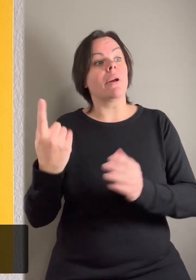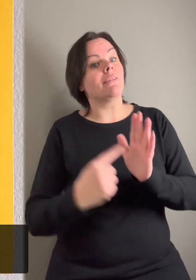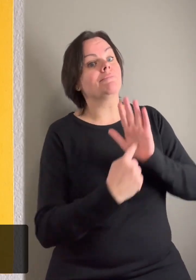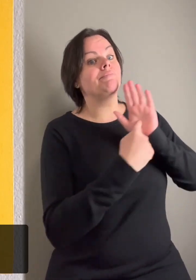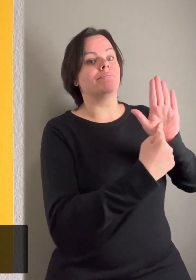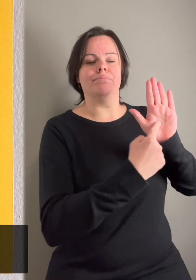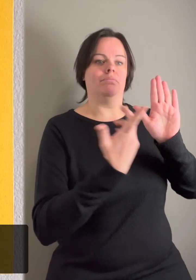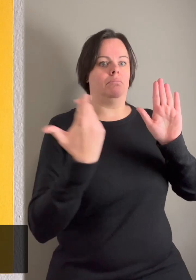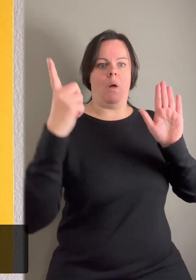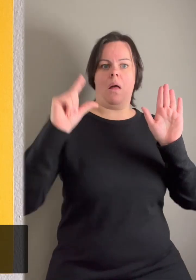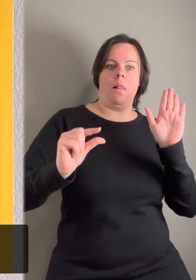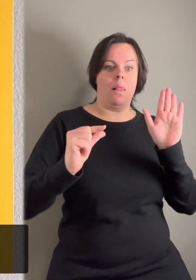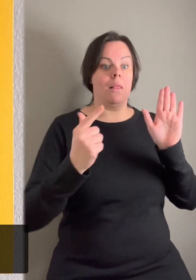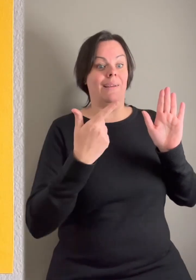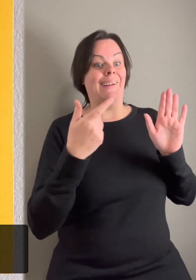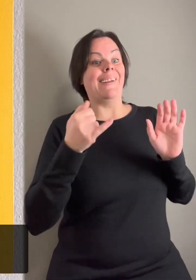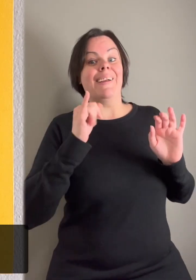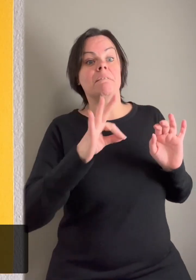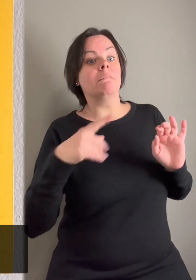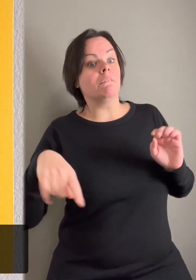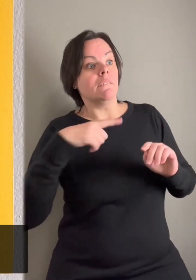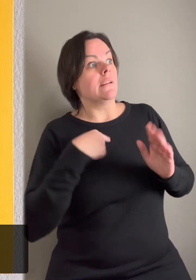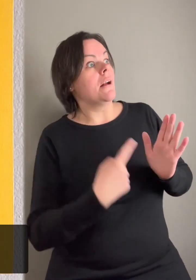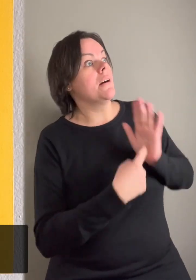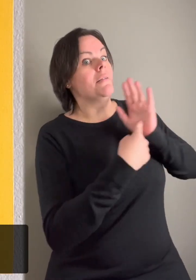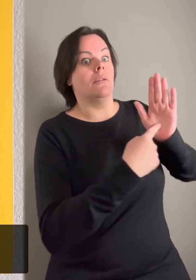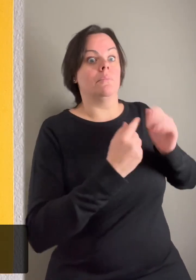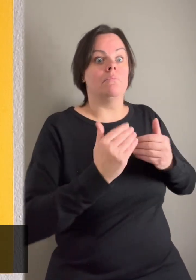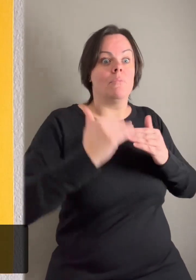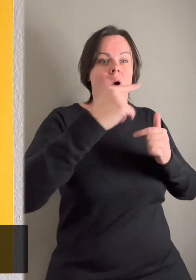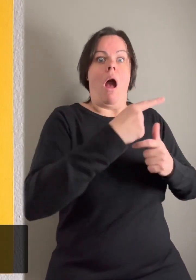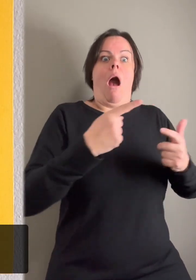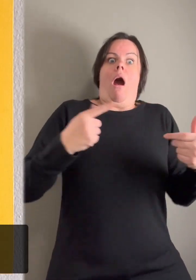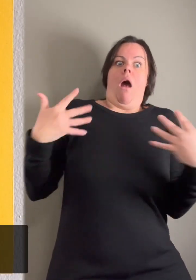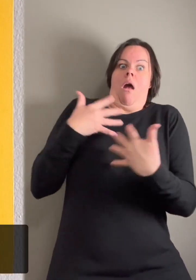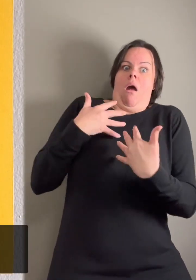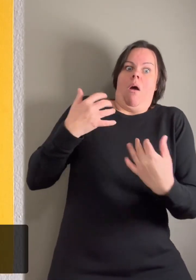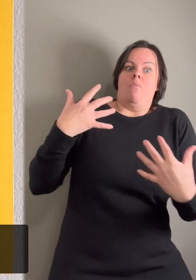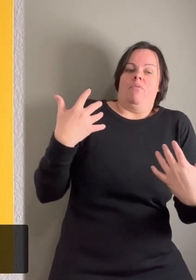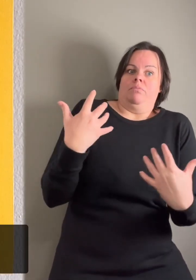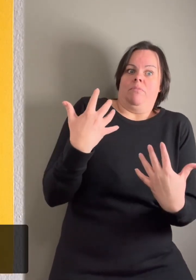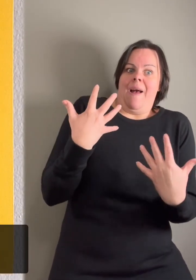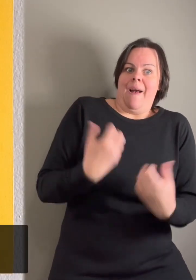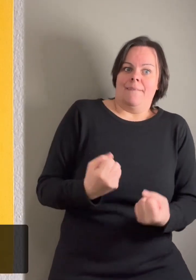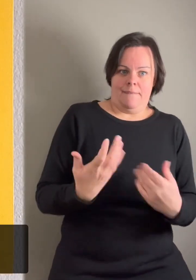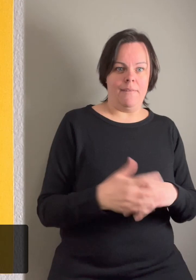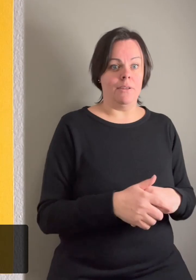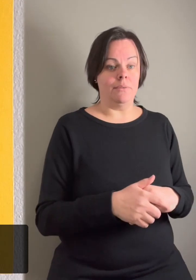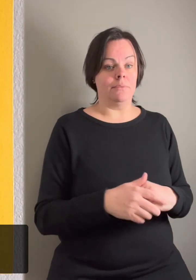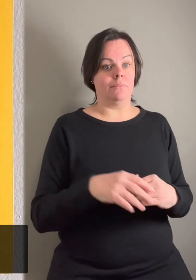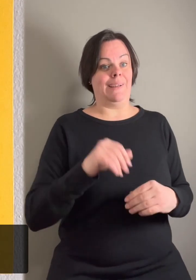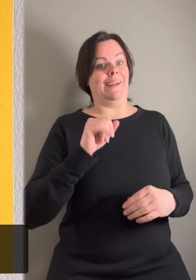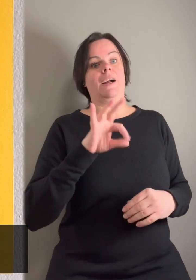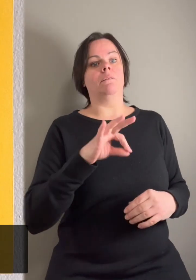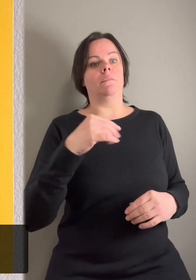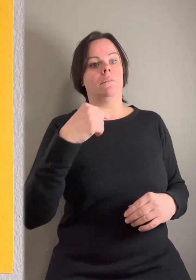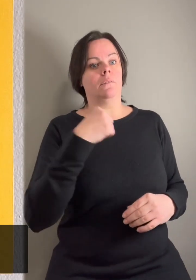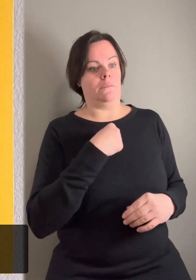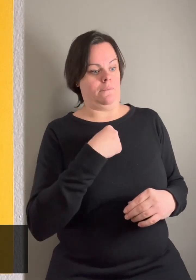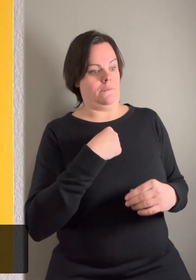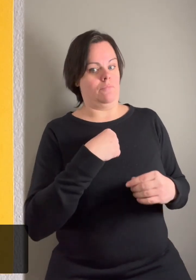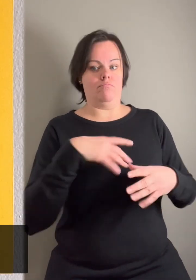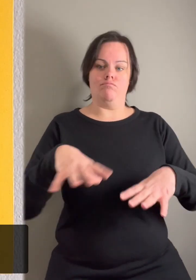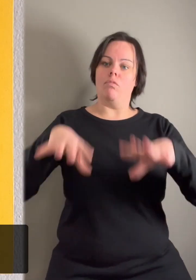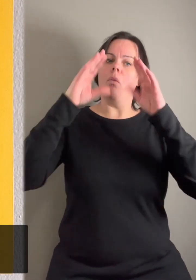fear around disability itself. It's limited our understanding of how human body minds exist on all